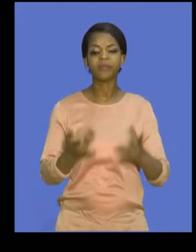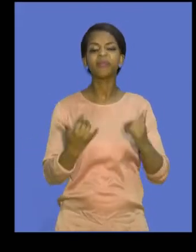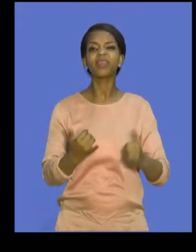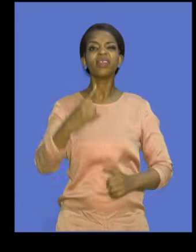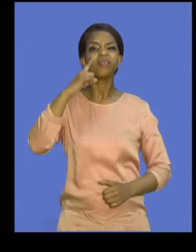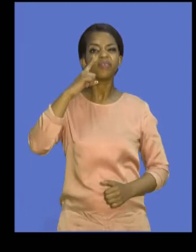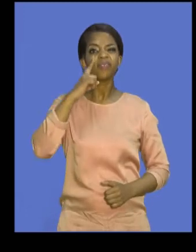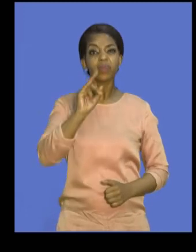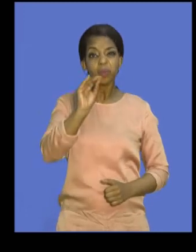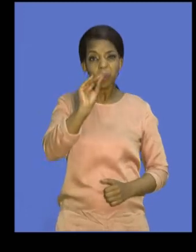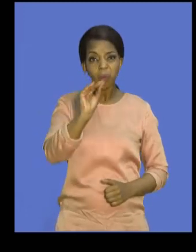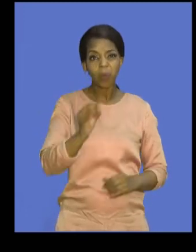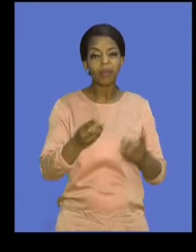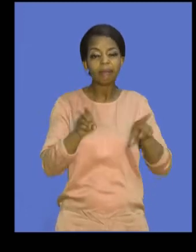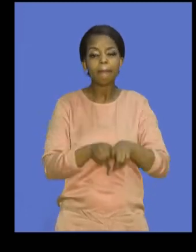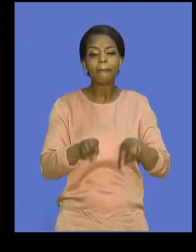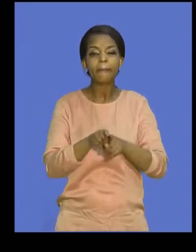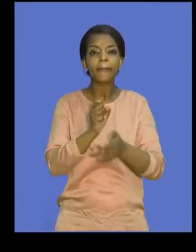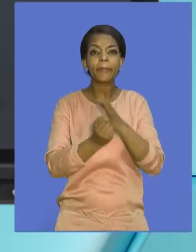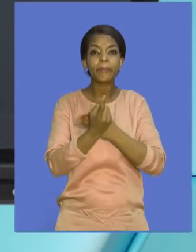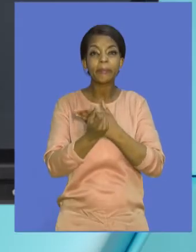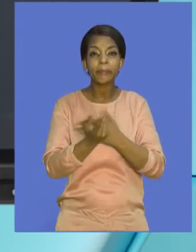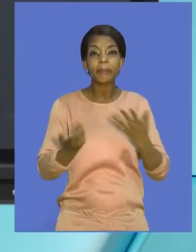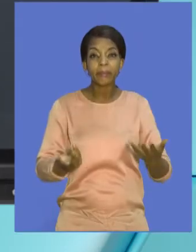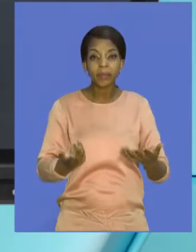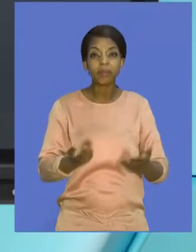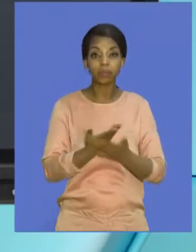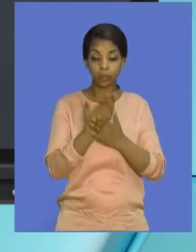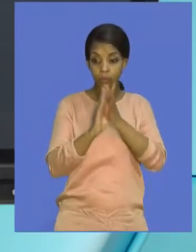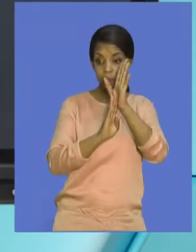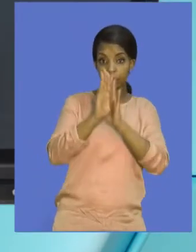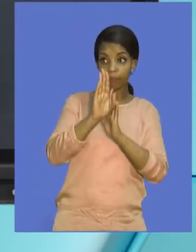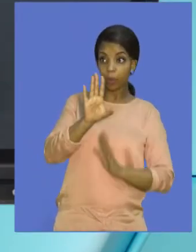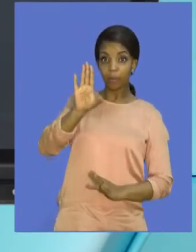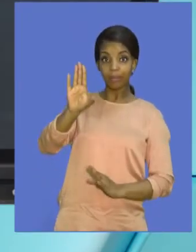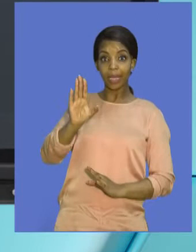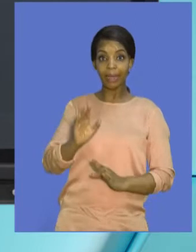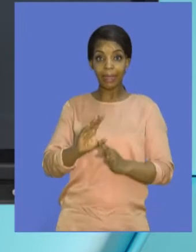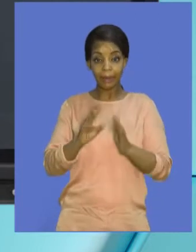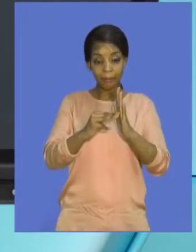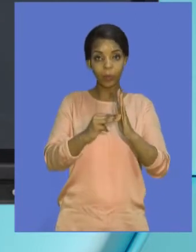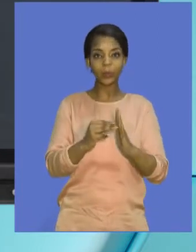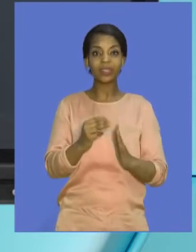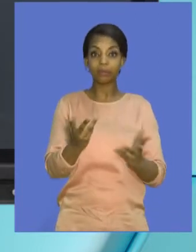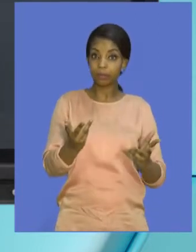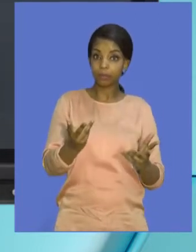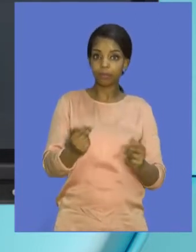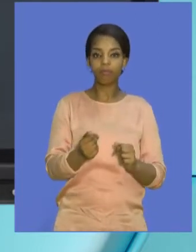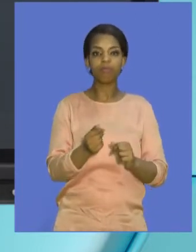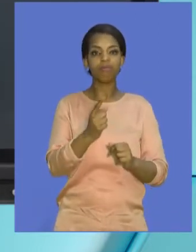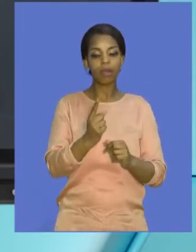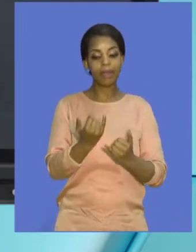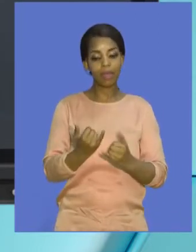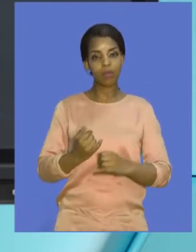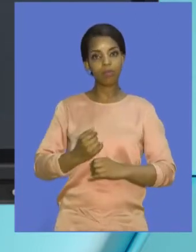can we develop a model to predict the growth. So when you're talking about a pattern, from